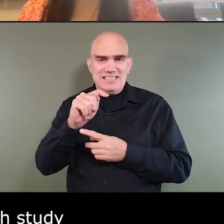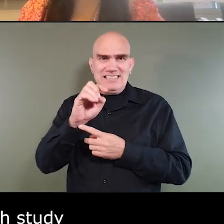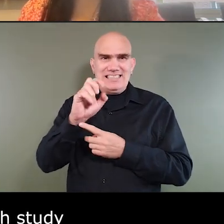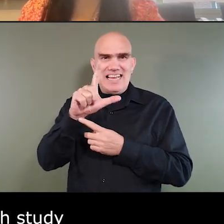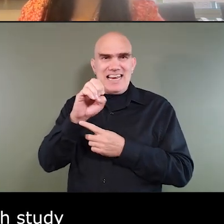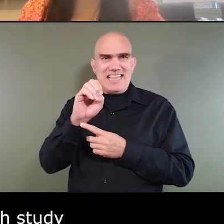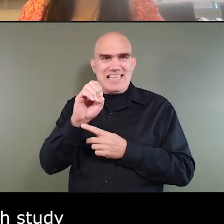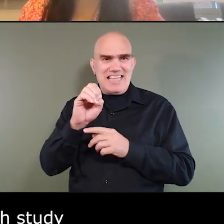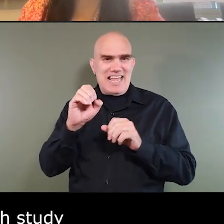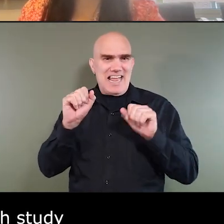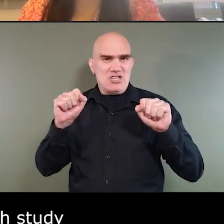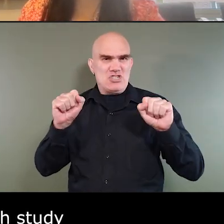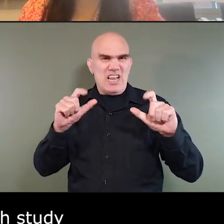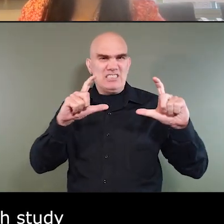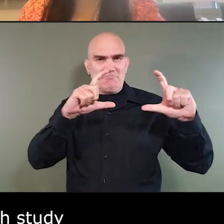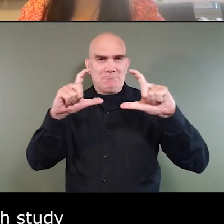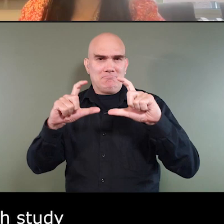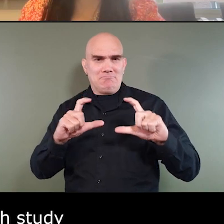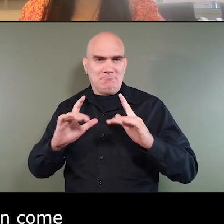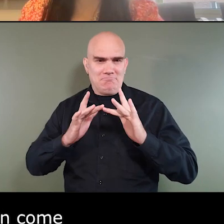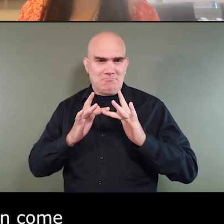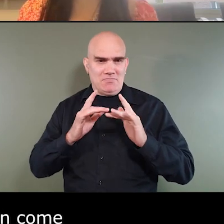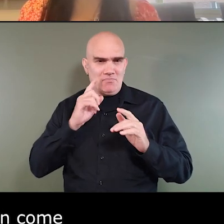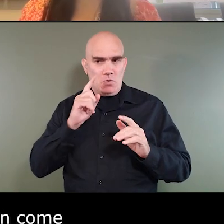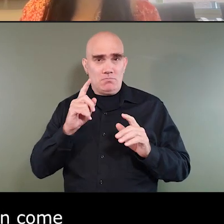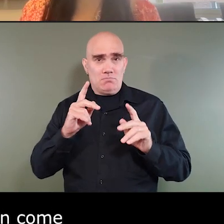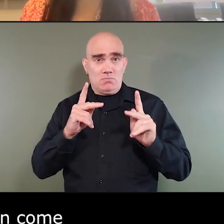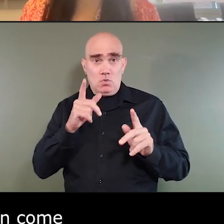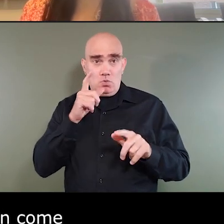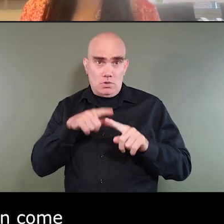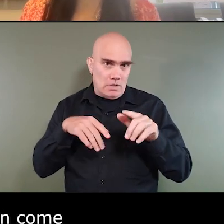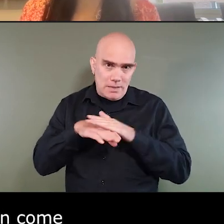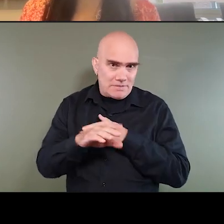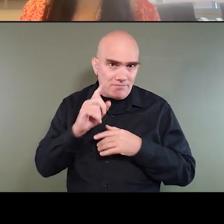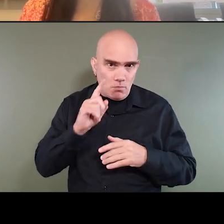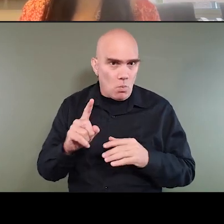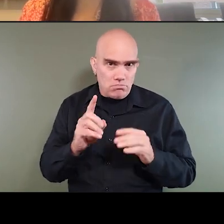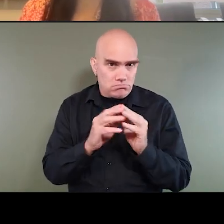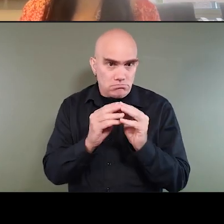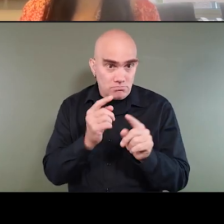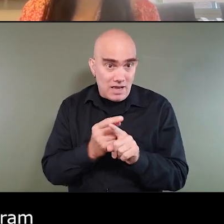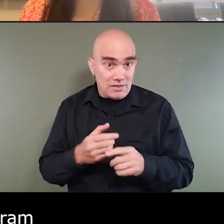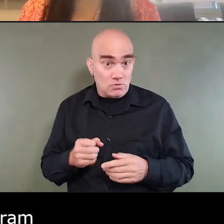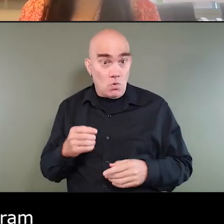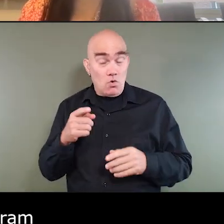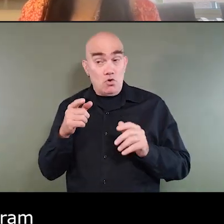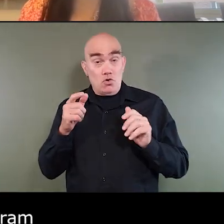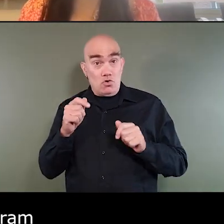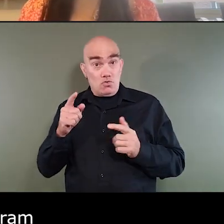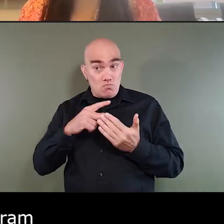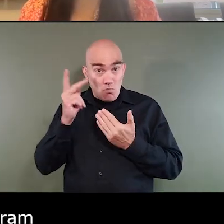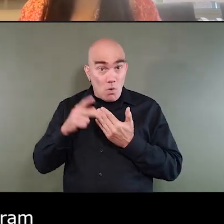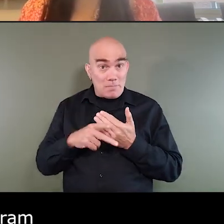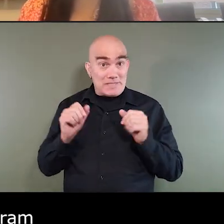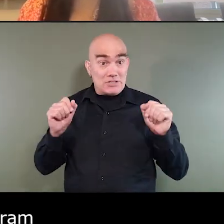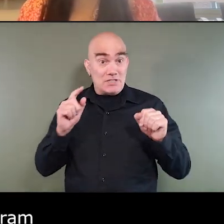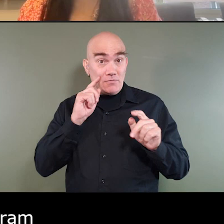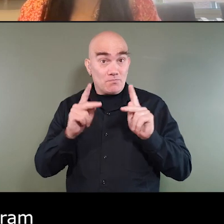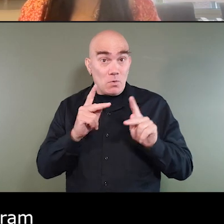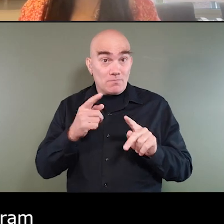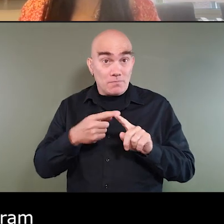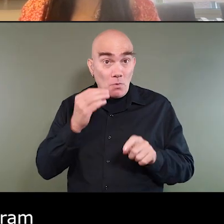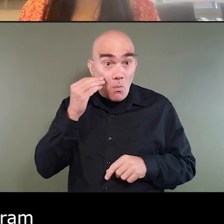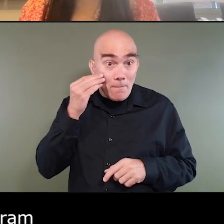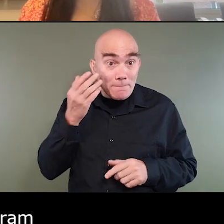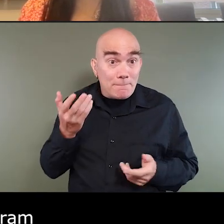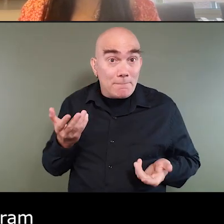at tele-exercise for folks who couldn't even come in for sessions, right? So could they program